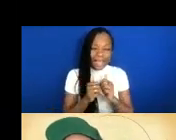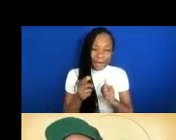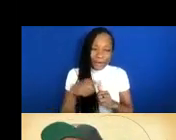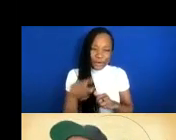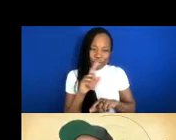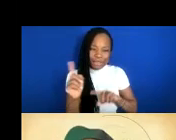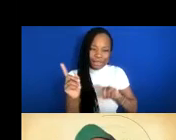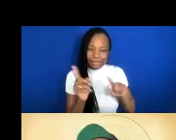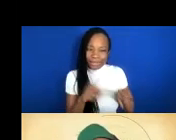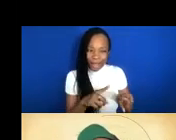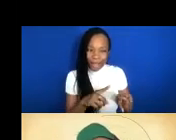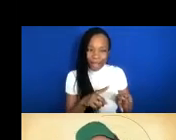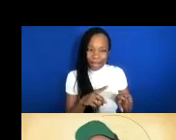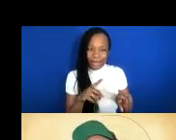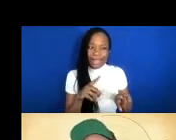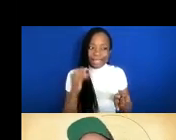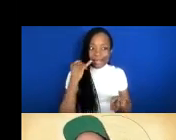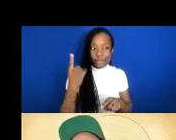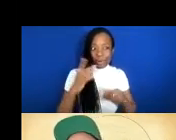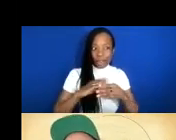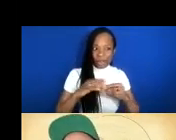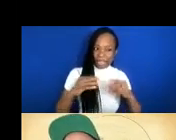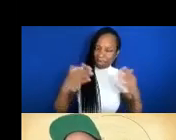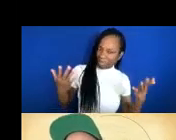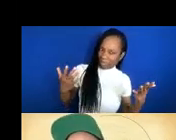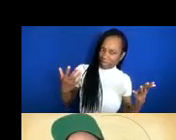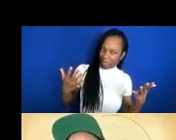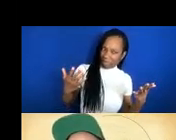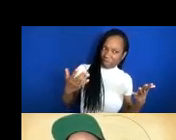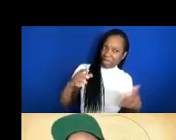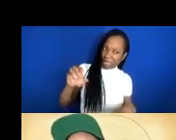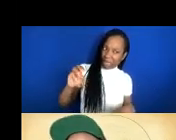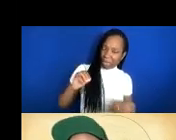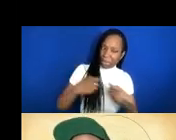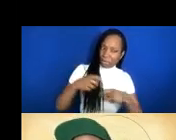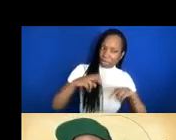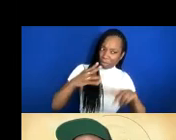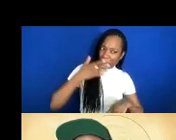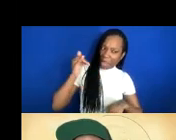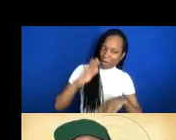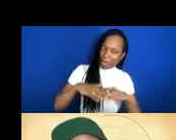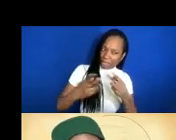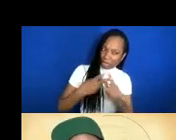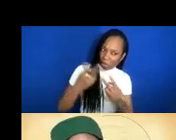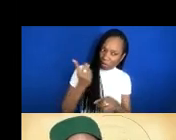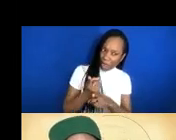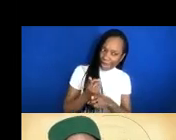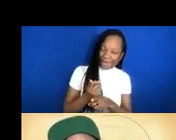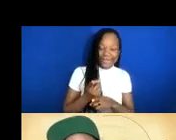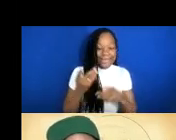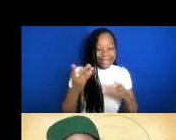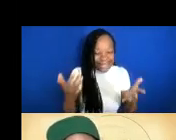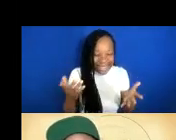question, but isn't EM better than jail? It's a question that, as we've already acknowledged, is actually a Trojan